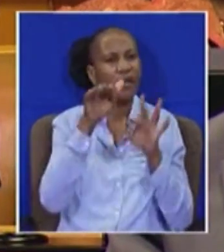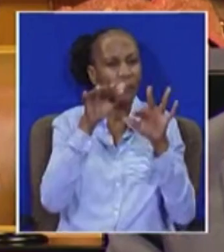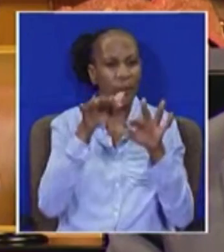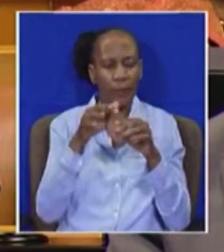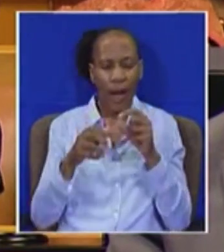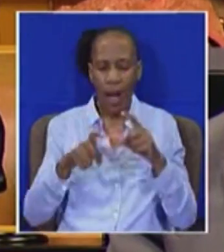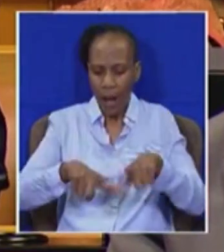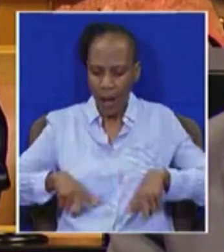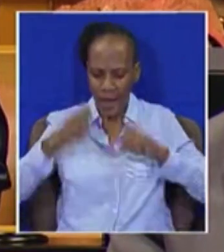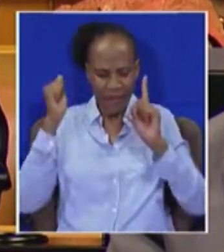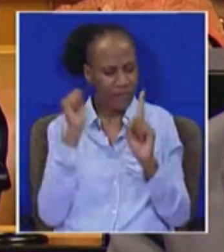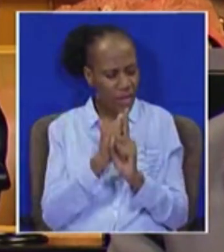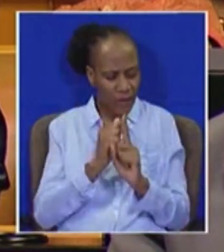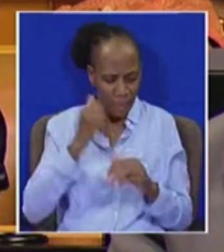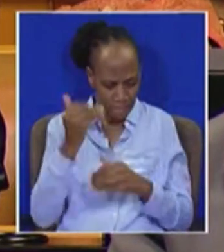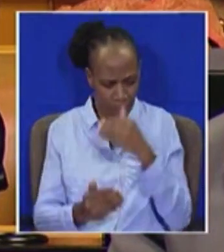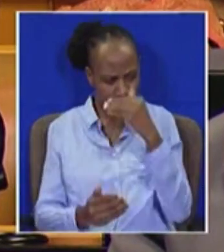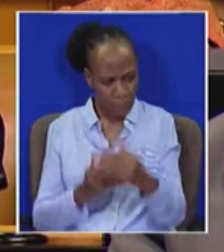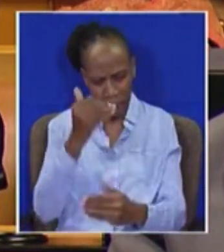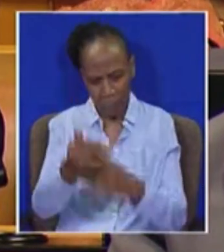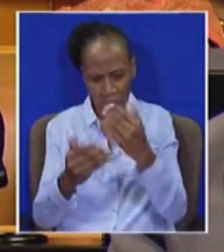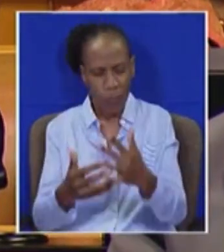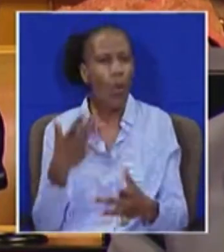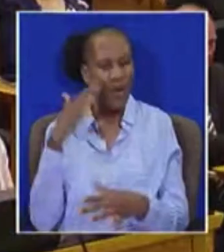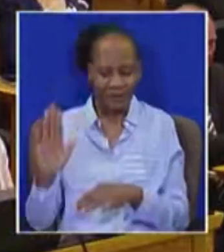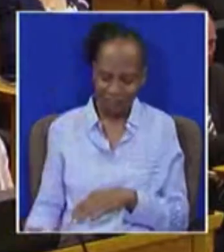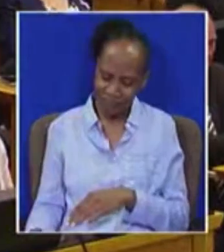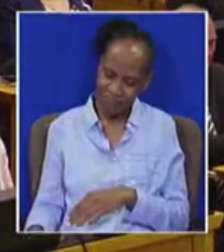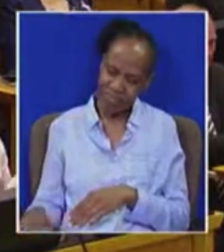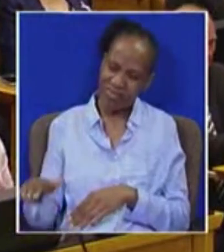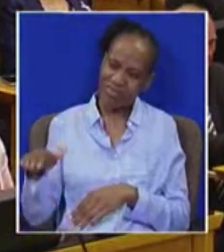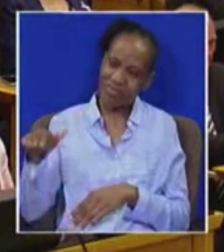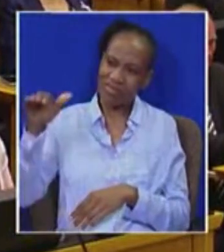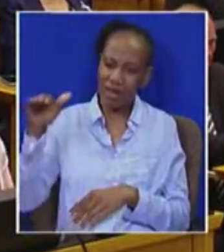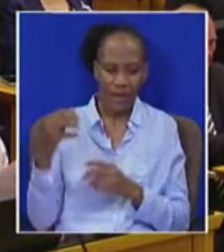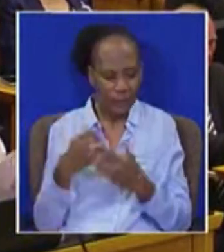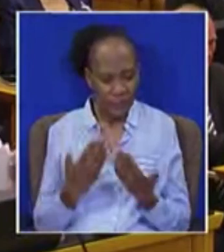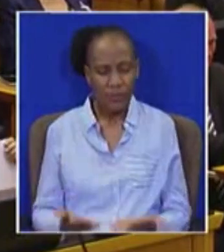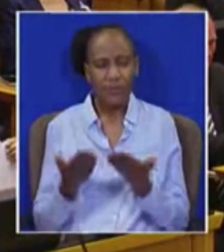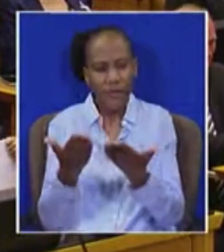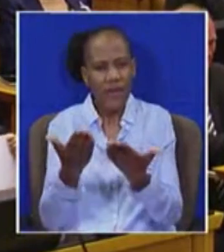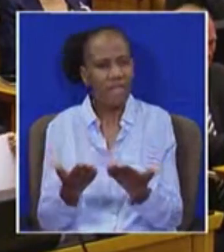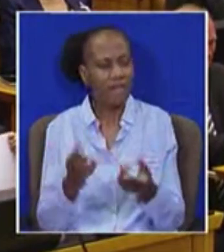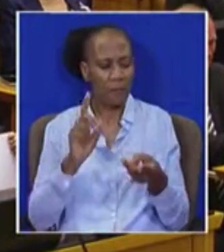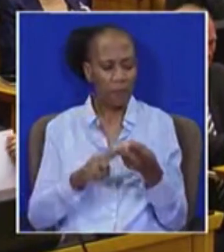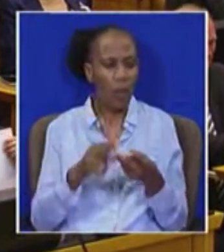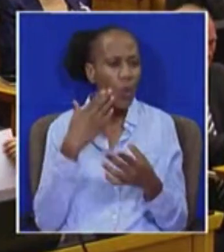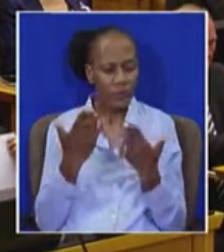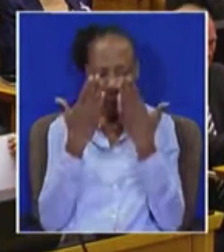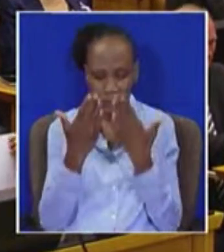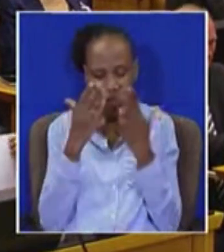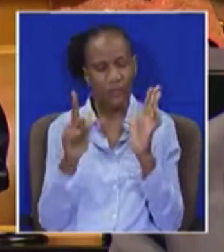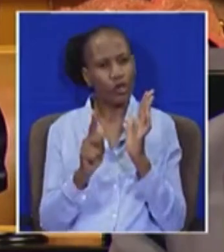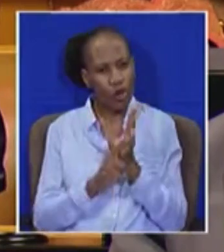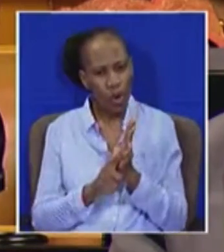his life as a student, activist, when studying law, and a principled